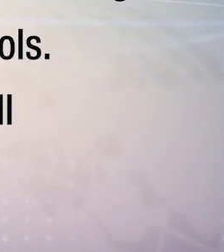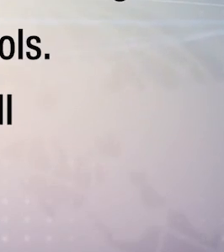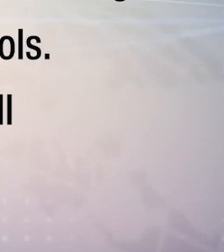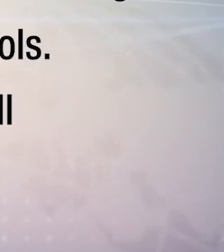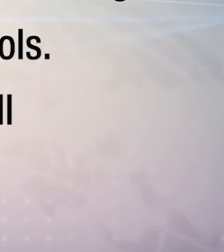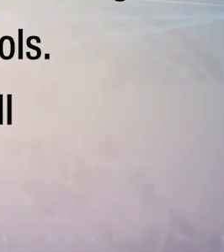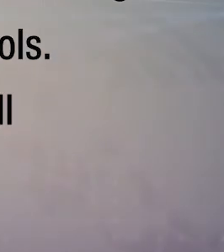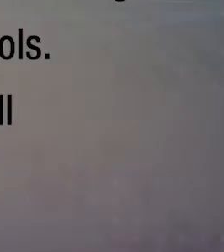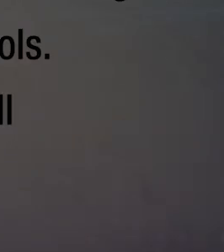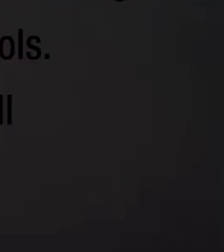As of what? Yes. Mr. Launcher graduation seat. Mr. Thank